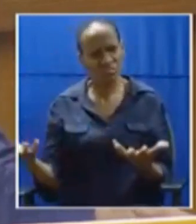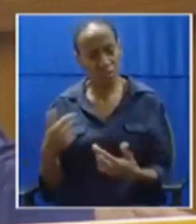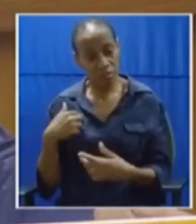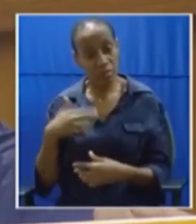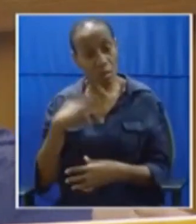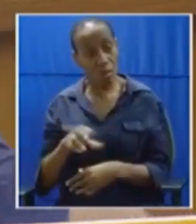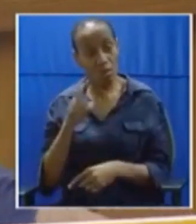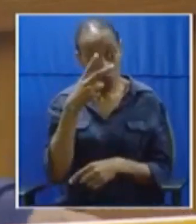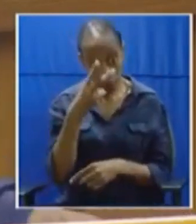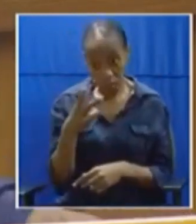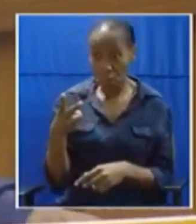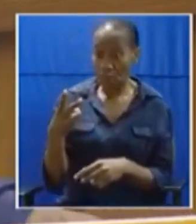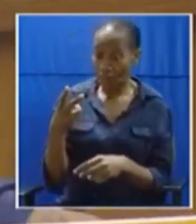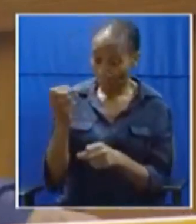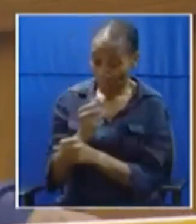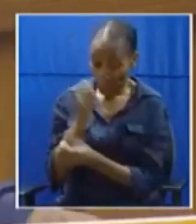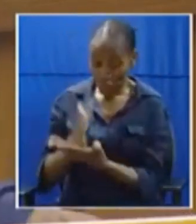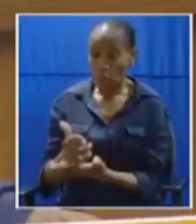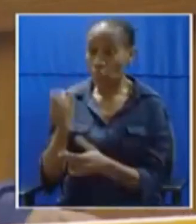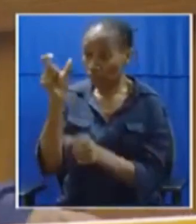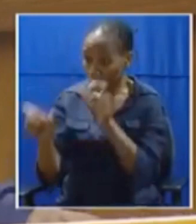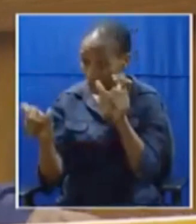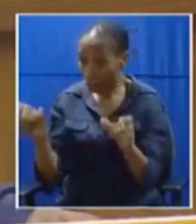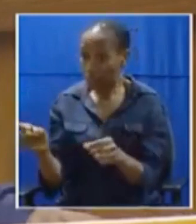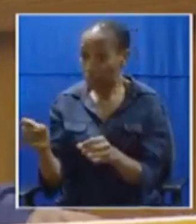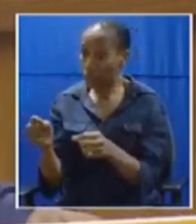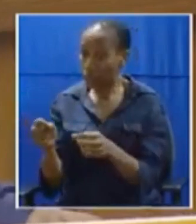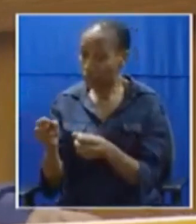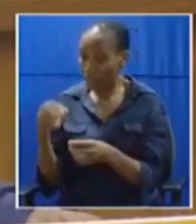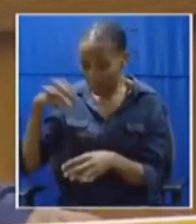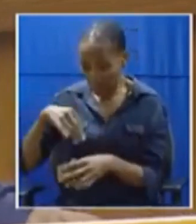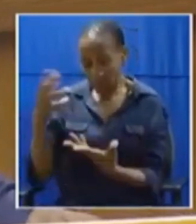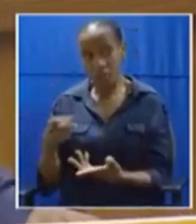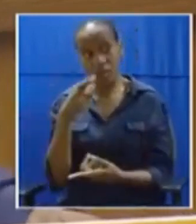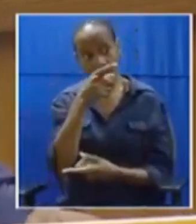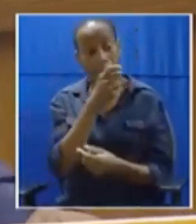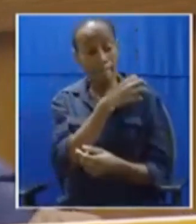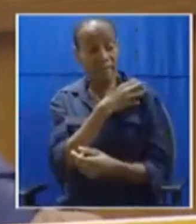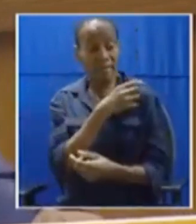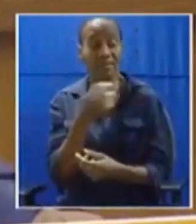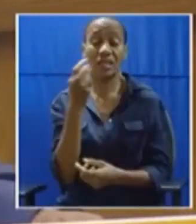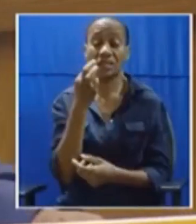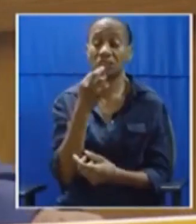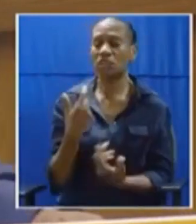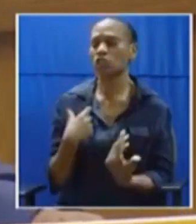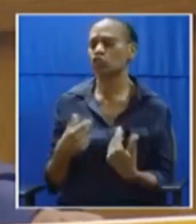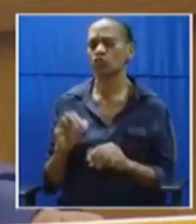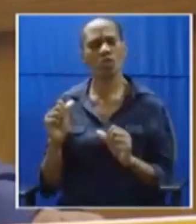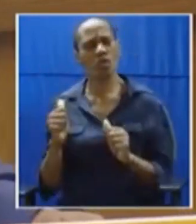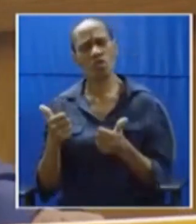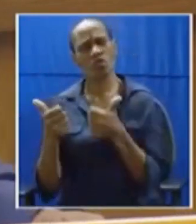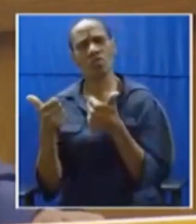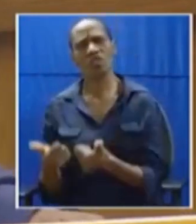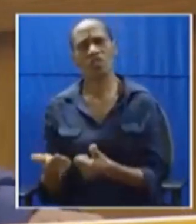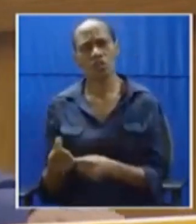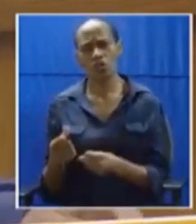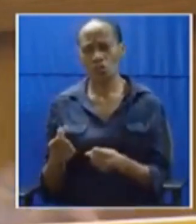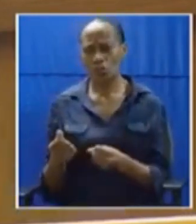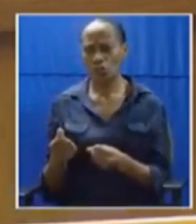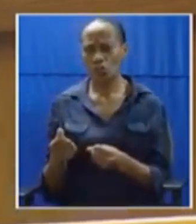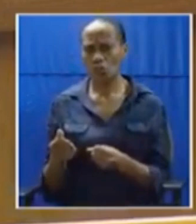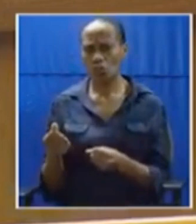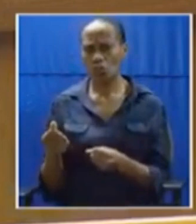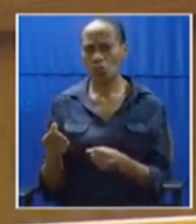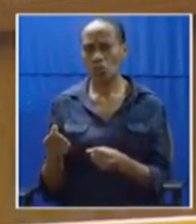students suffer. She came here in November and claimed that she is confident of a smooth start to the 2019 academic year. And